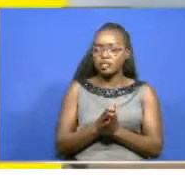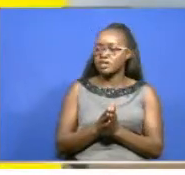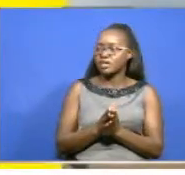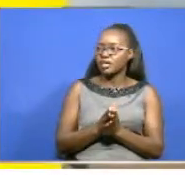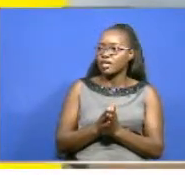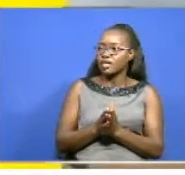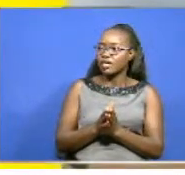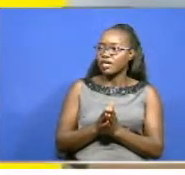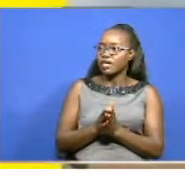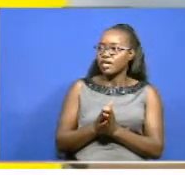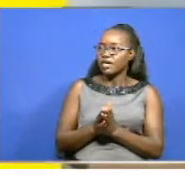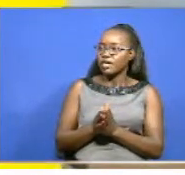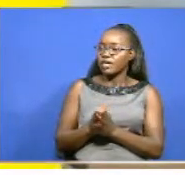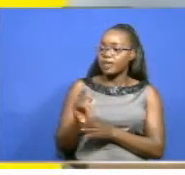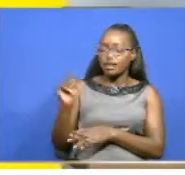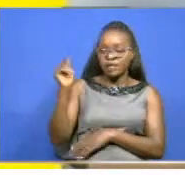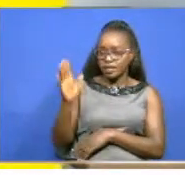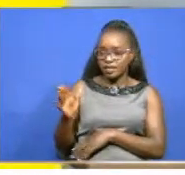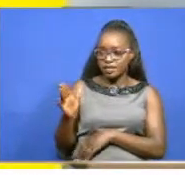that